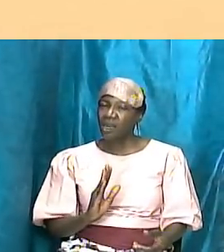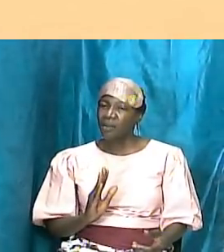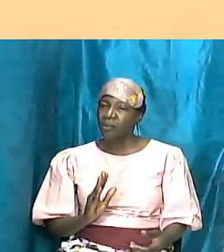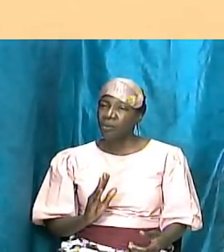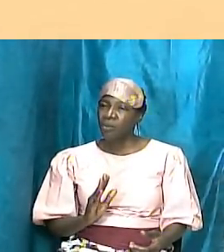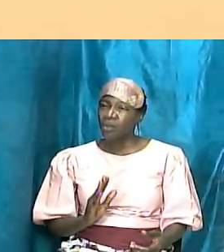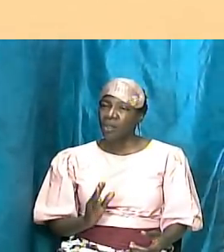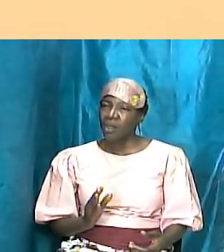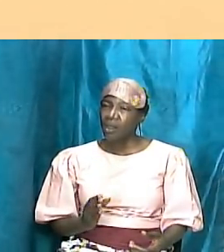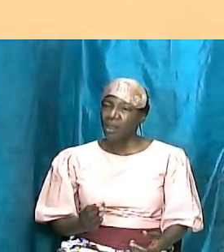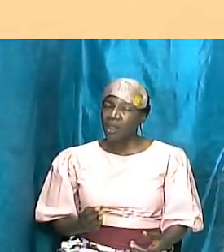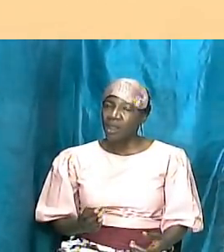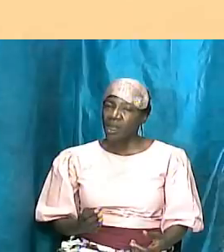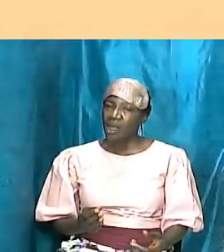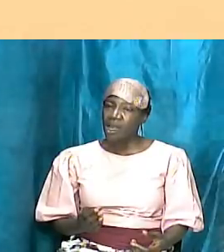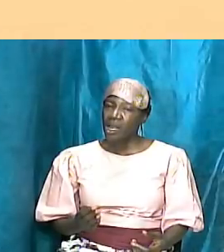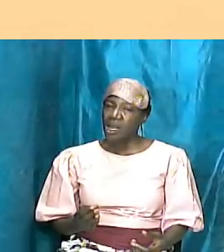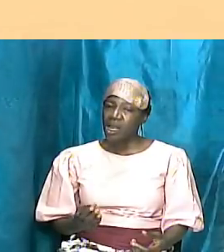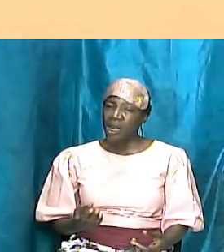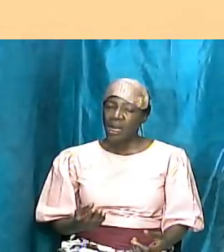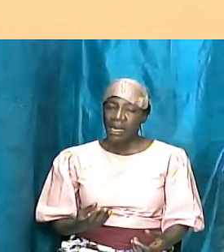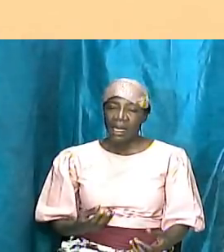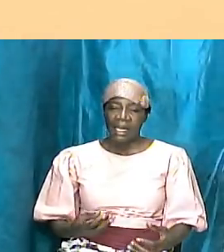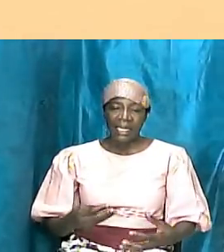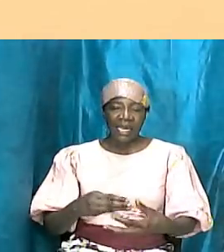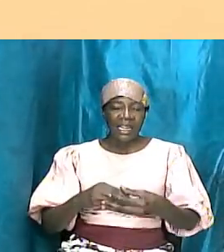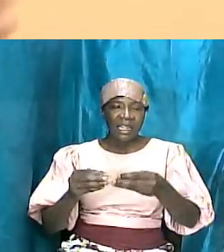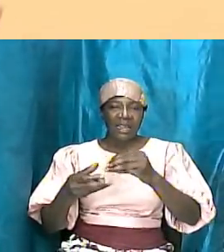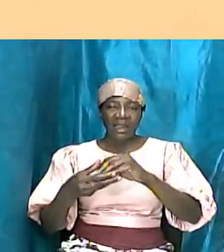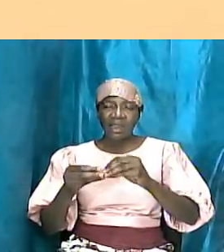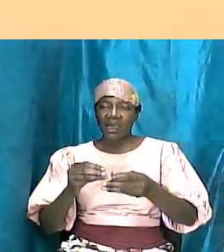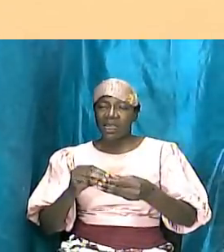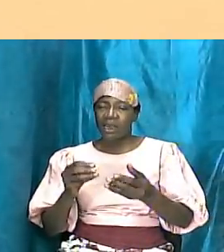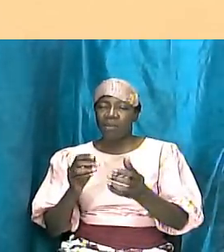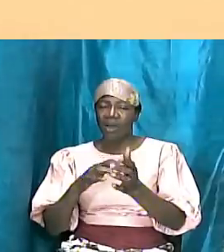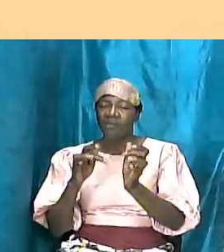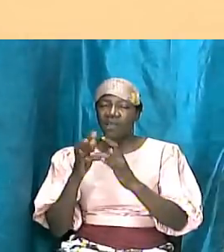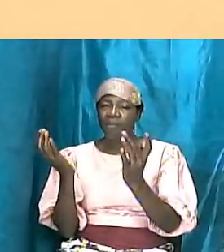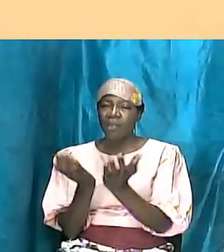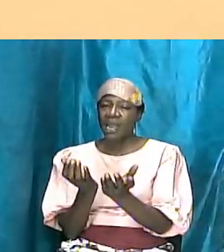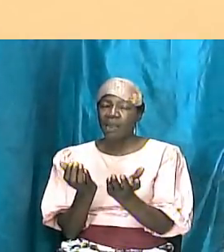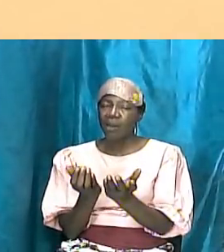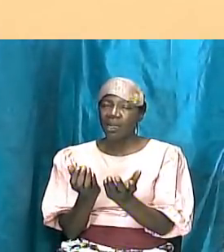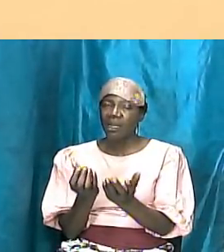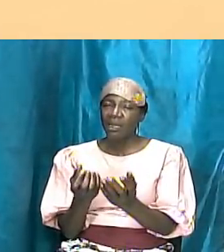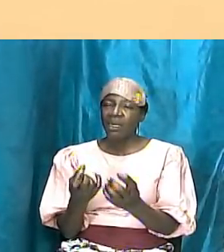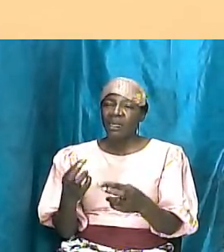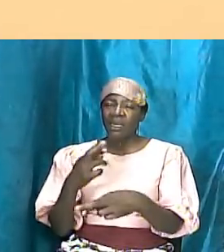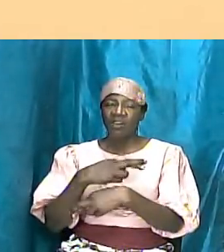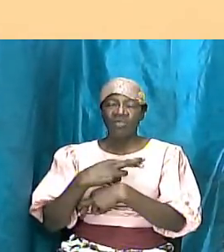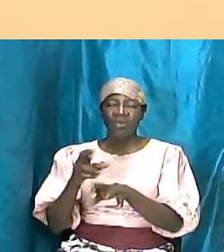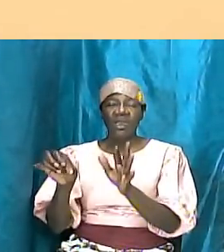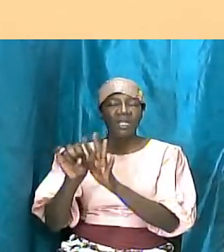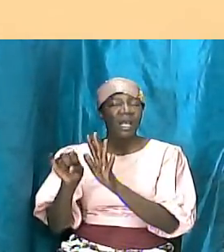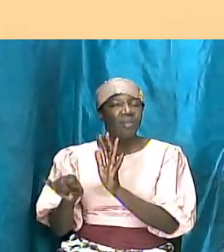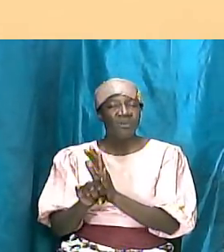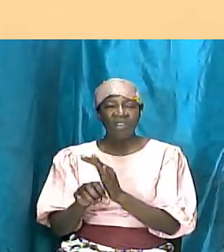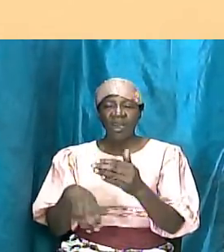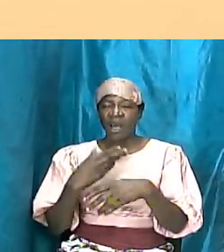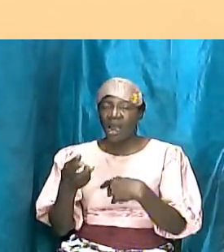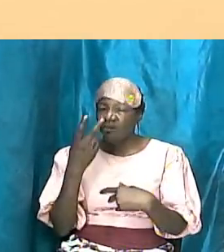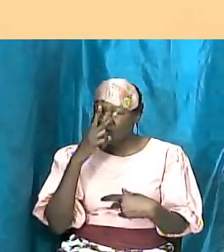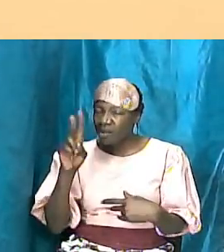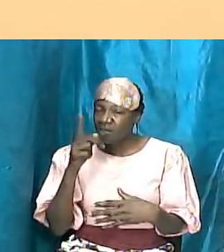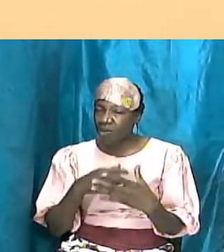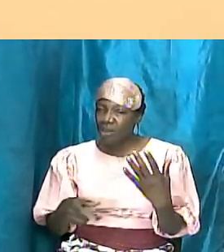Bible is redemption. After what we saw in Genesis with the creation and then the fall,